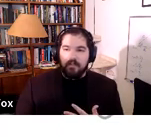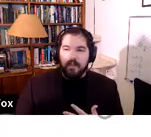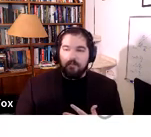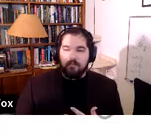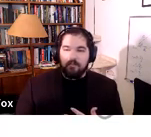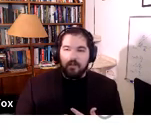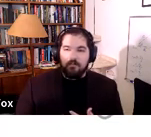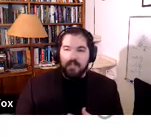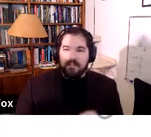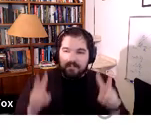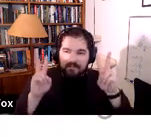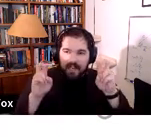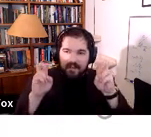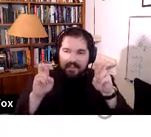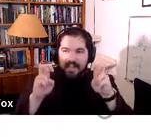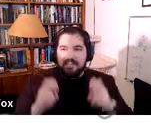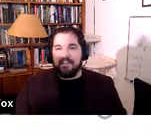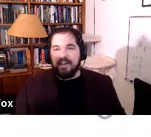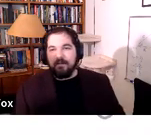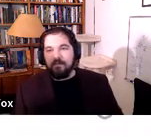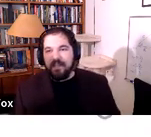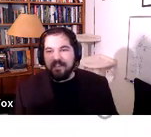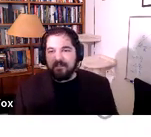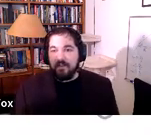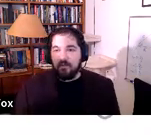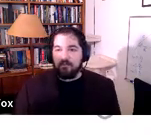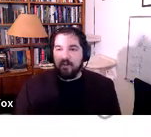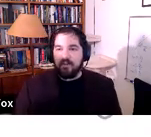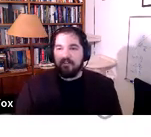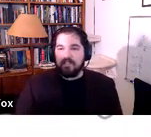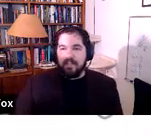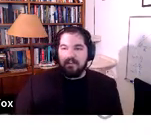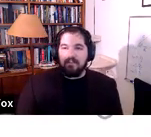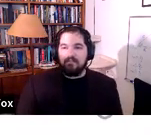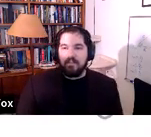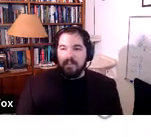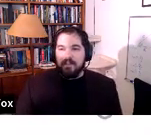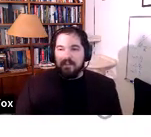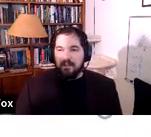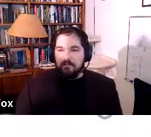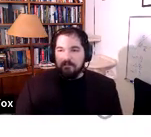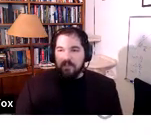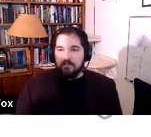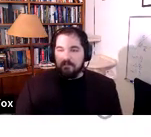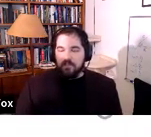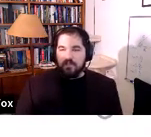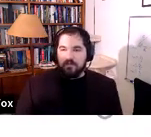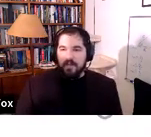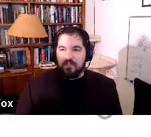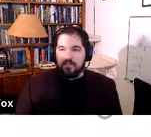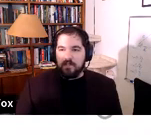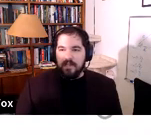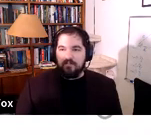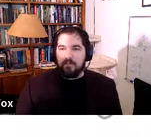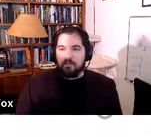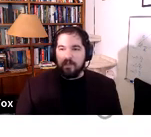with, you know, making eye contact. That is a very important part of a lot of, you know, social